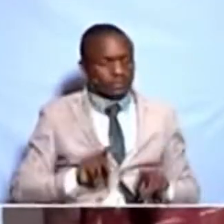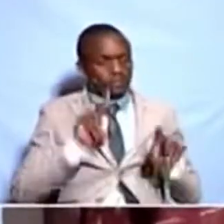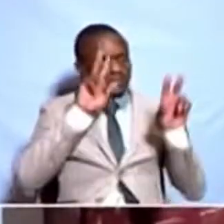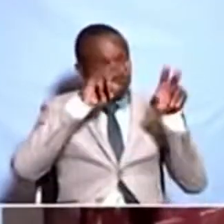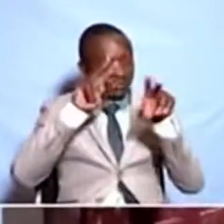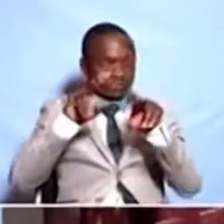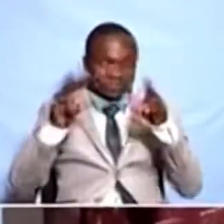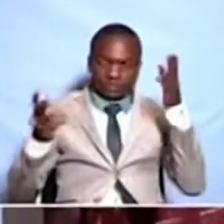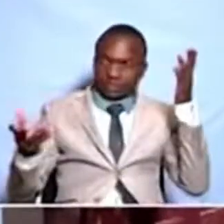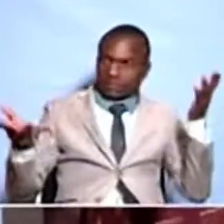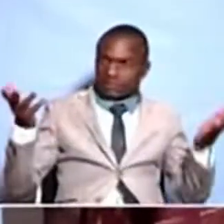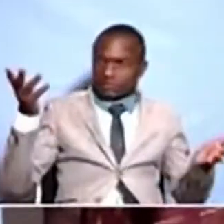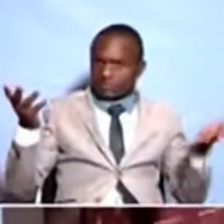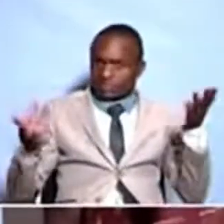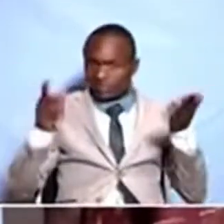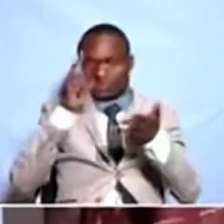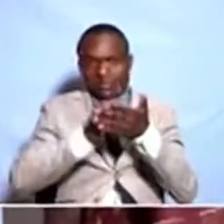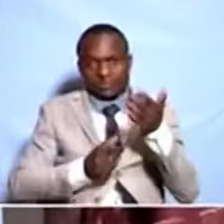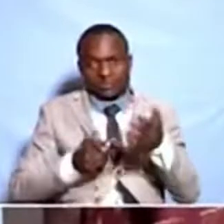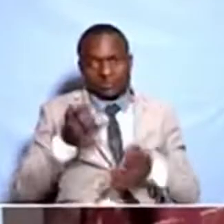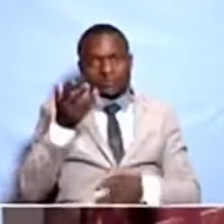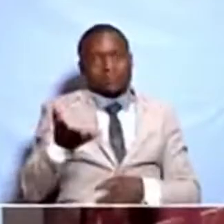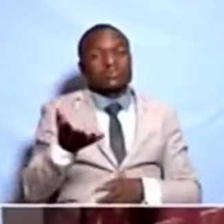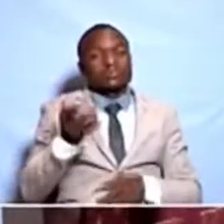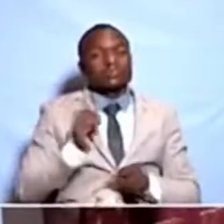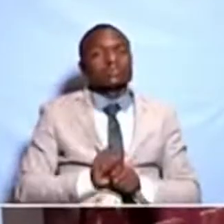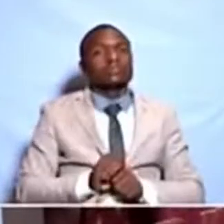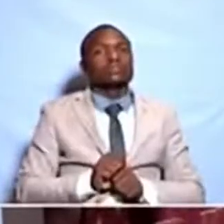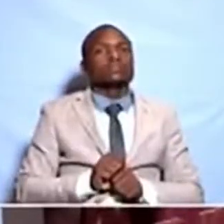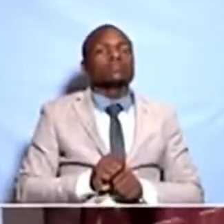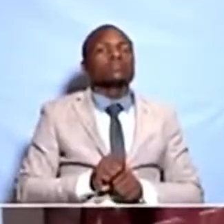compare with what was there and